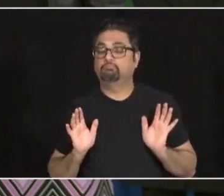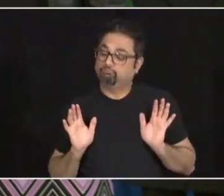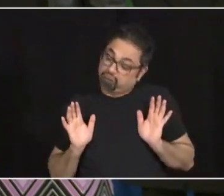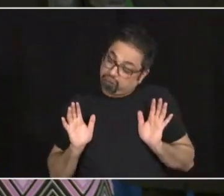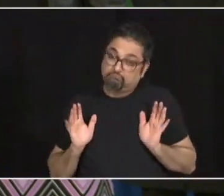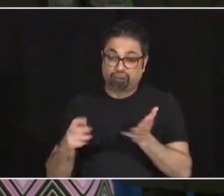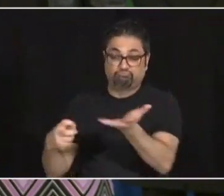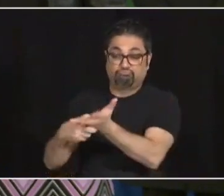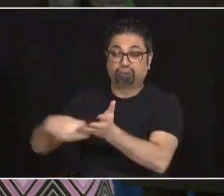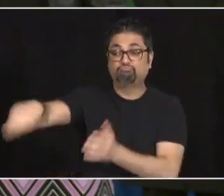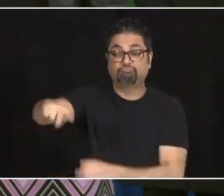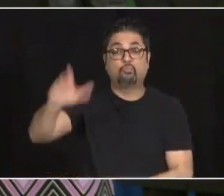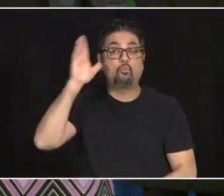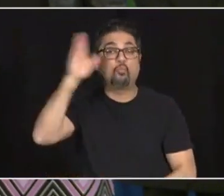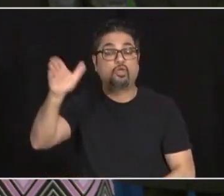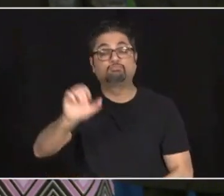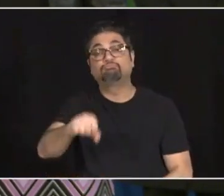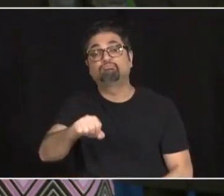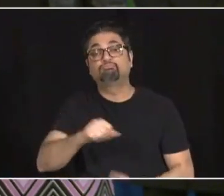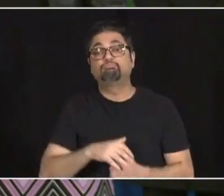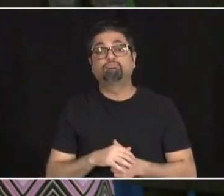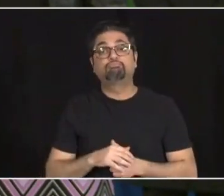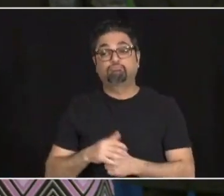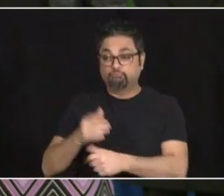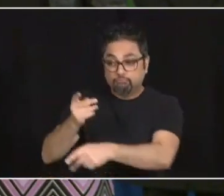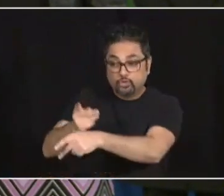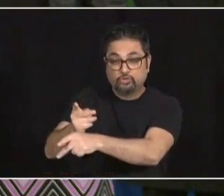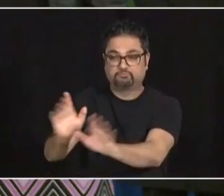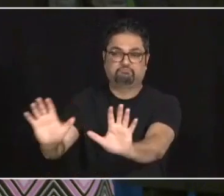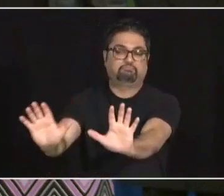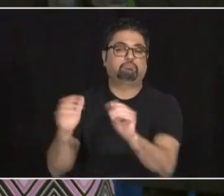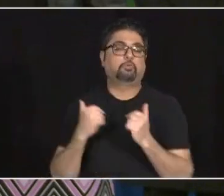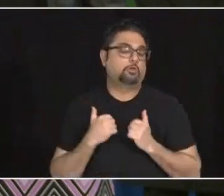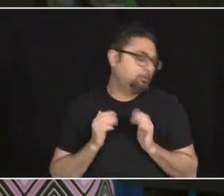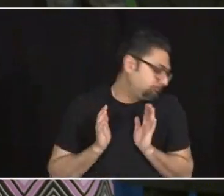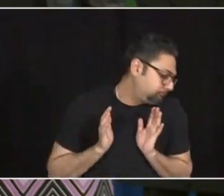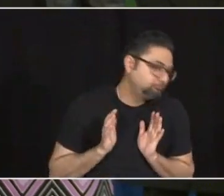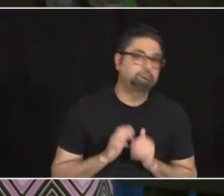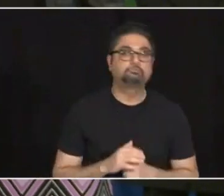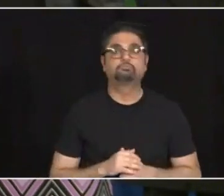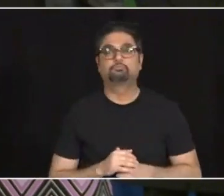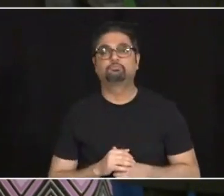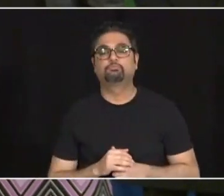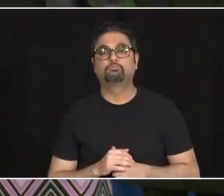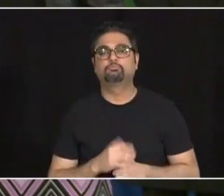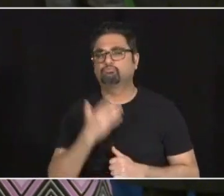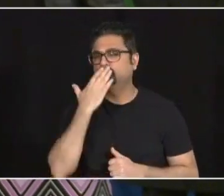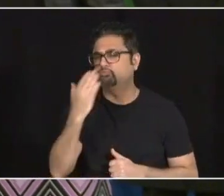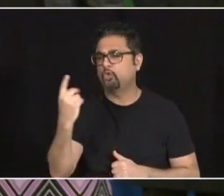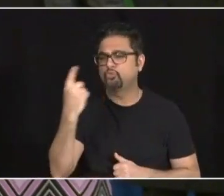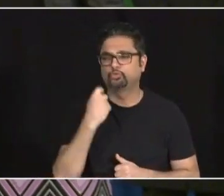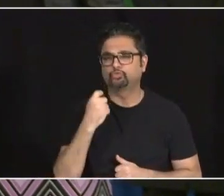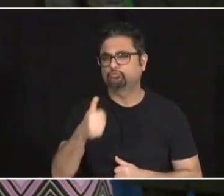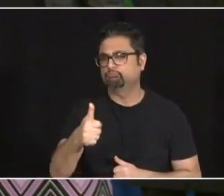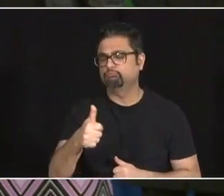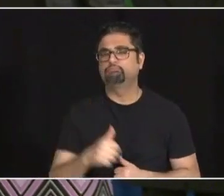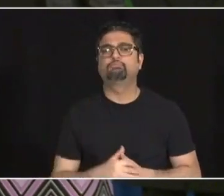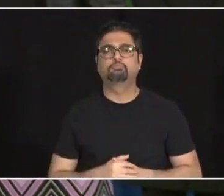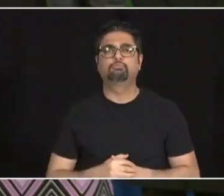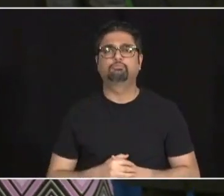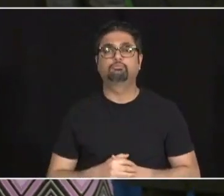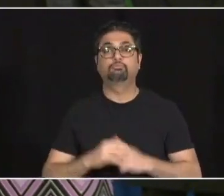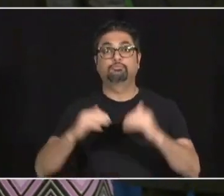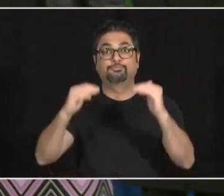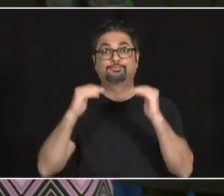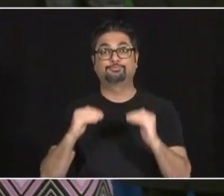I'm sure they'll take care of it. But thank you so much for that question. I appreciate it. Next question. Next